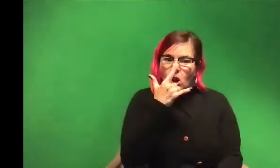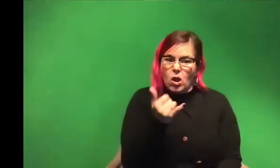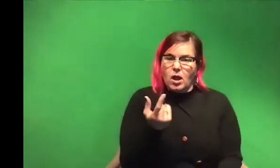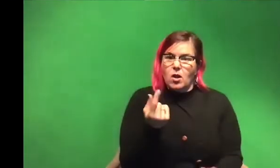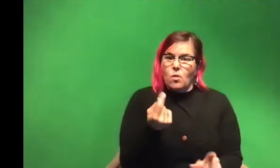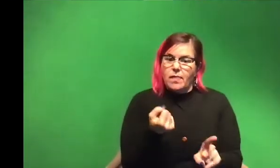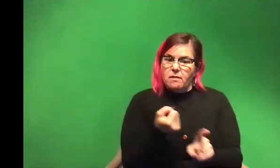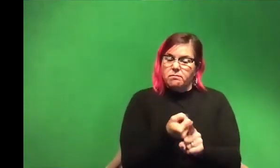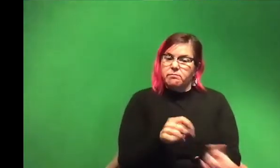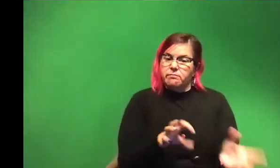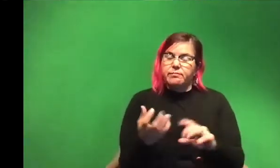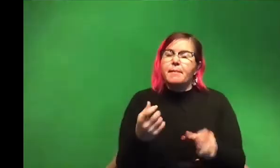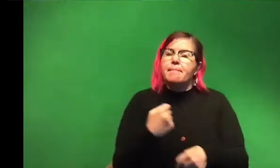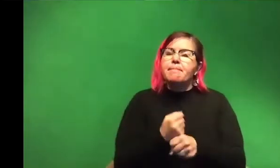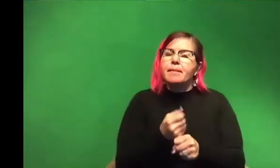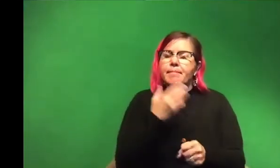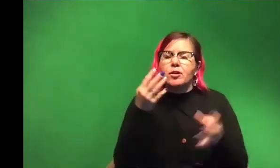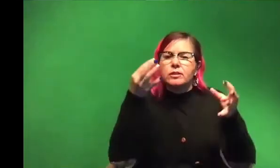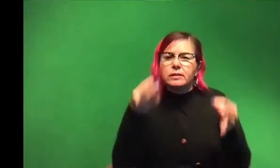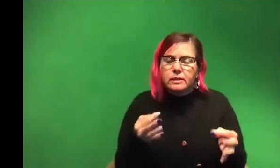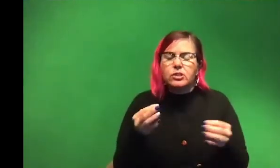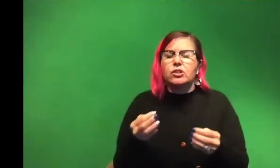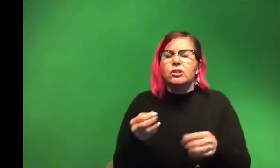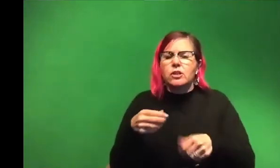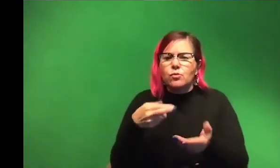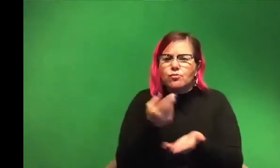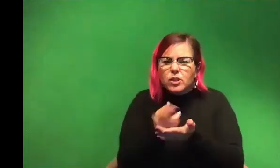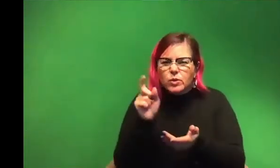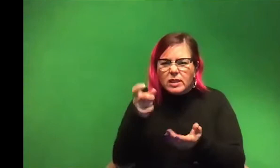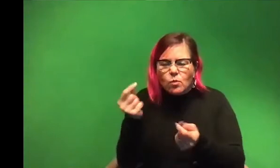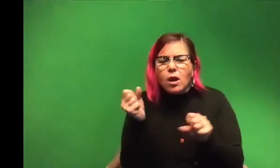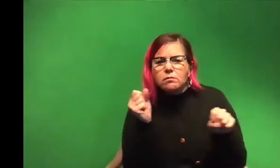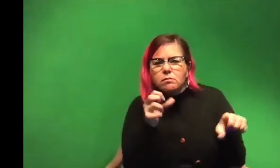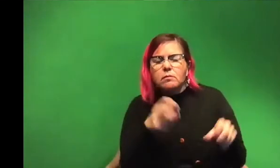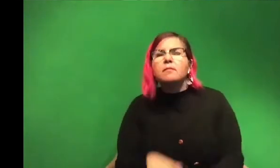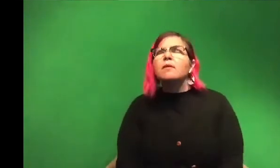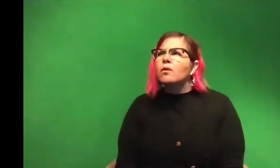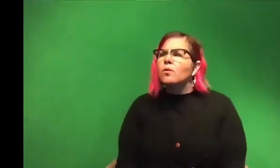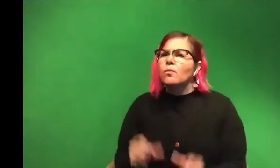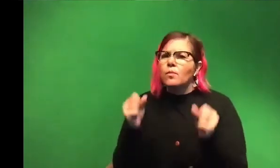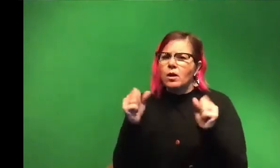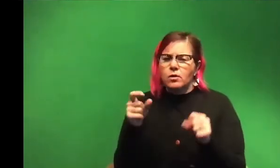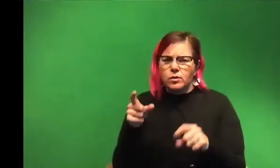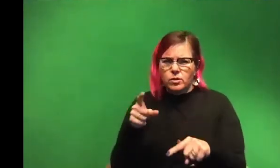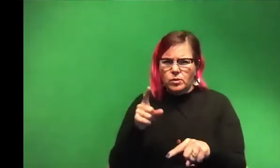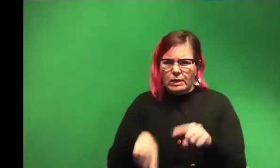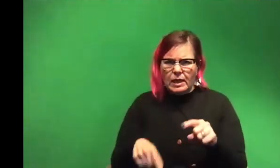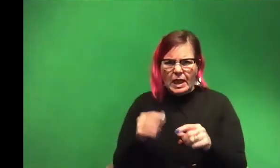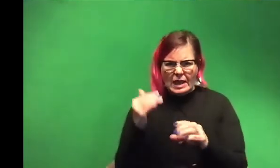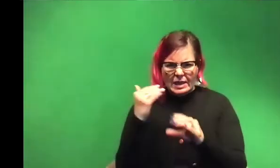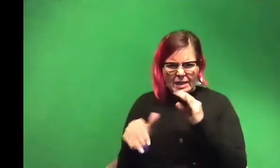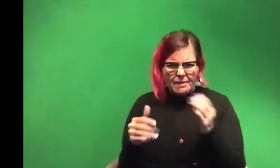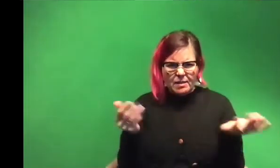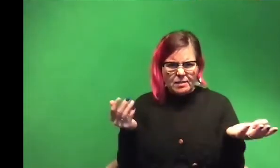to make better decisions and then stage resources and things accordingly. Wow. And is that, could you not just like email it